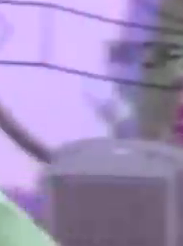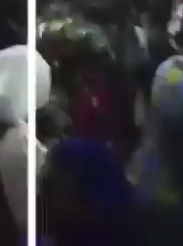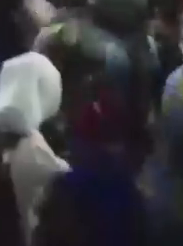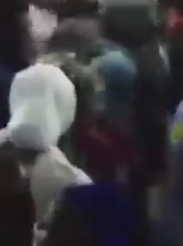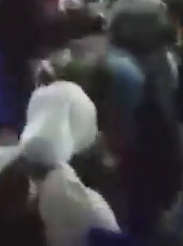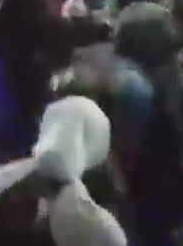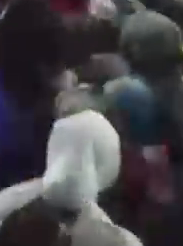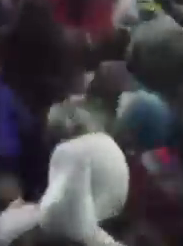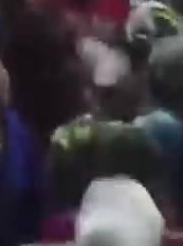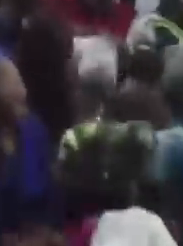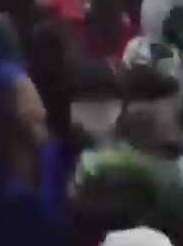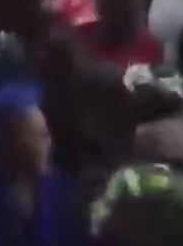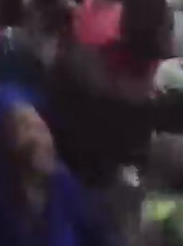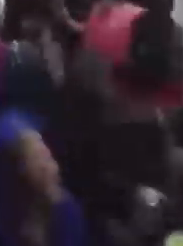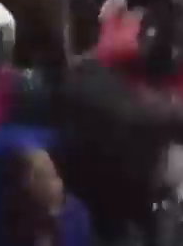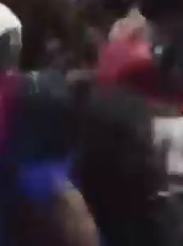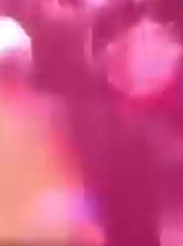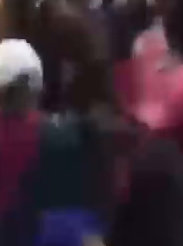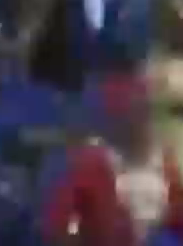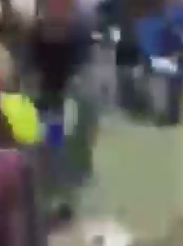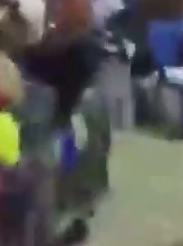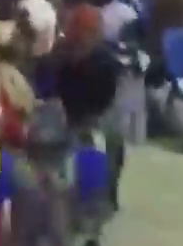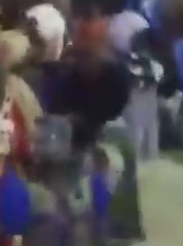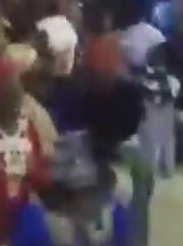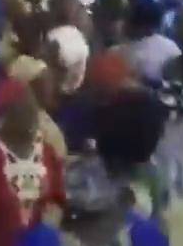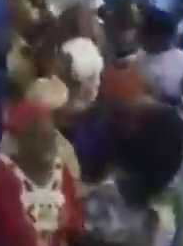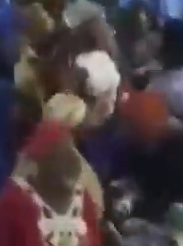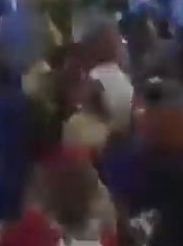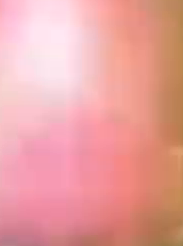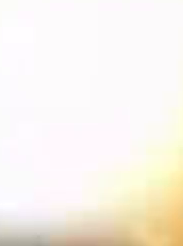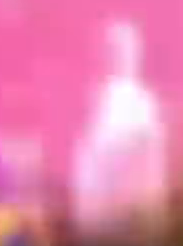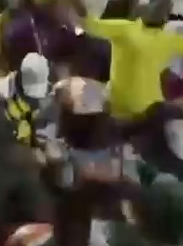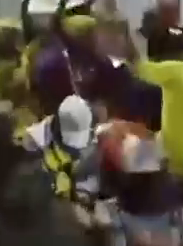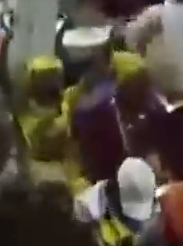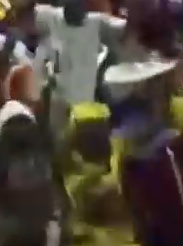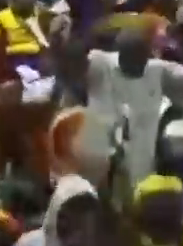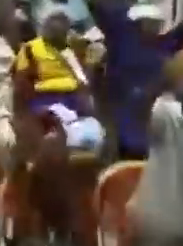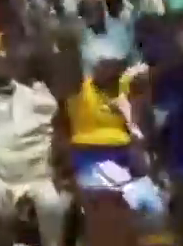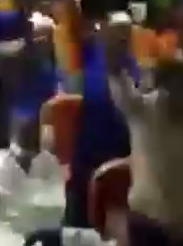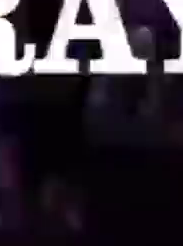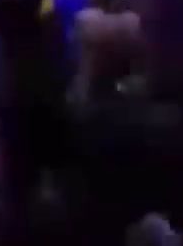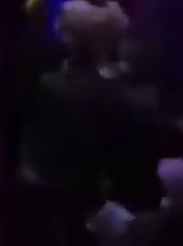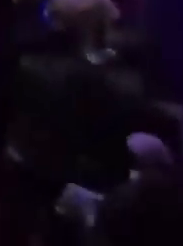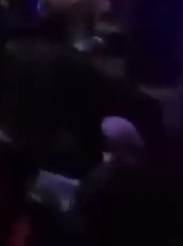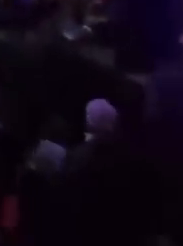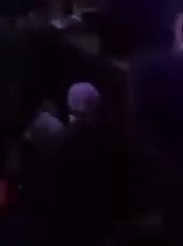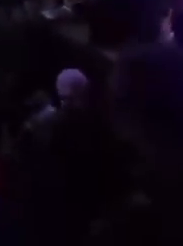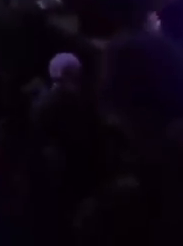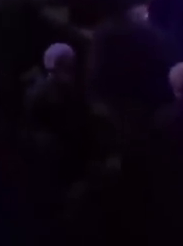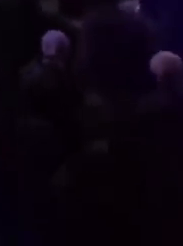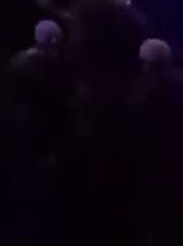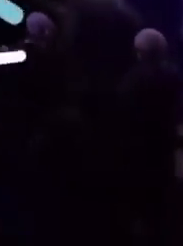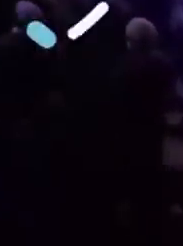ogun, testimony re daju o. Beni o, ojo meta ododo la fi jo wa ninu agwa, October lu fu